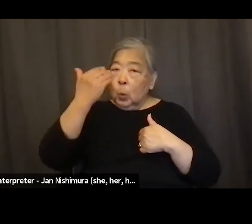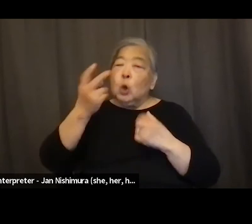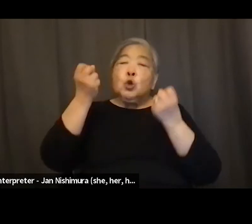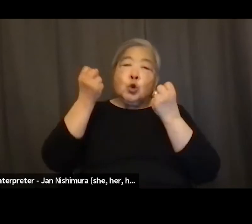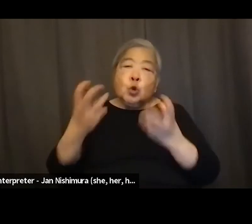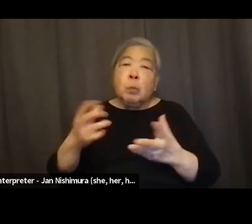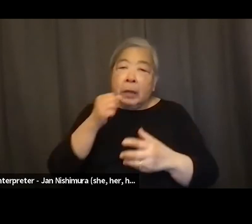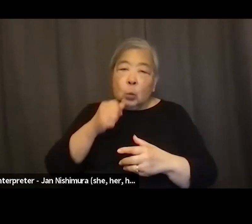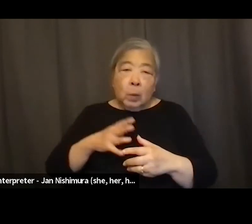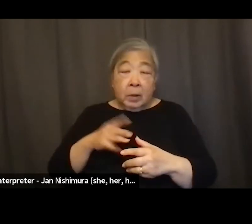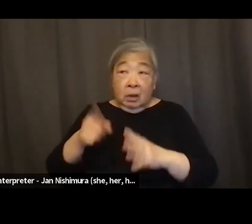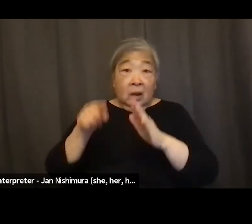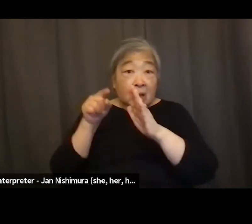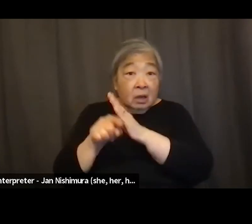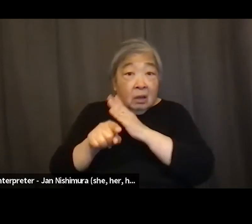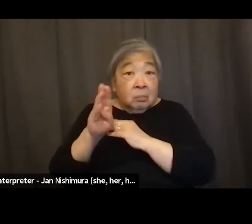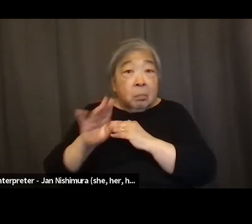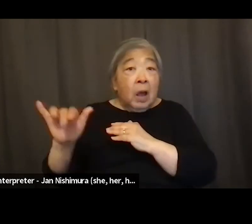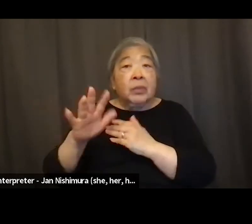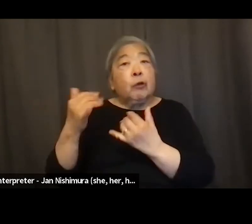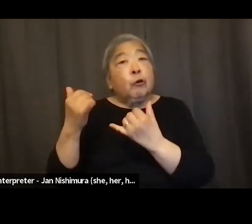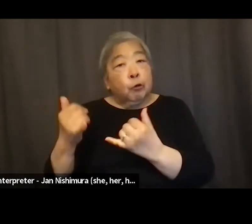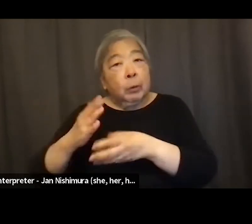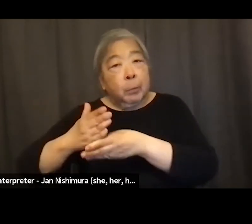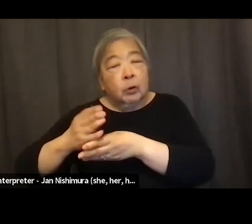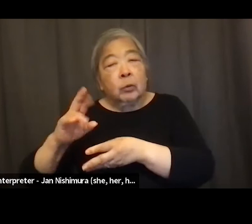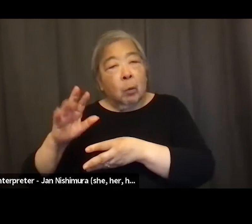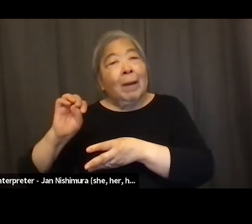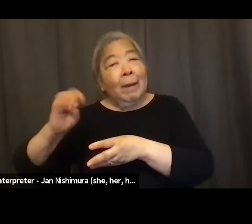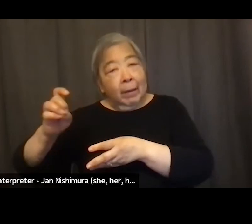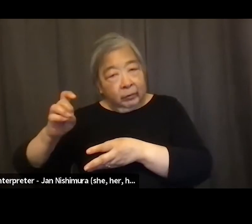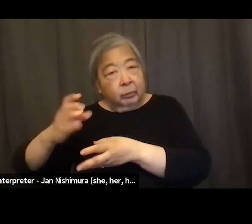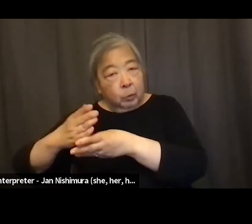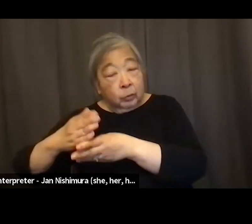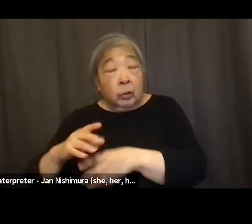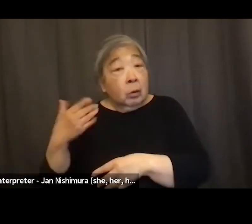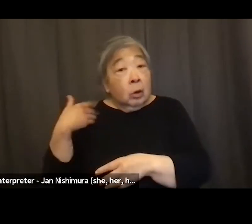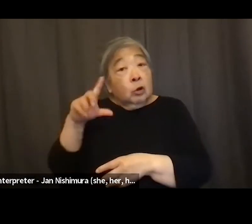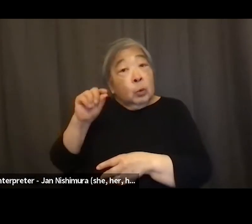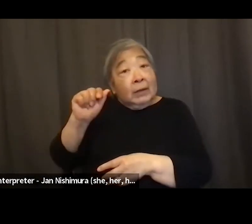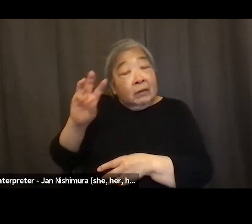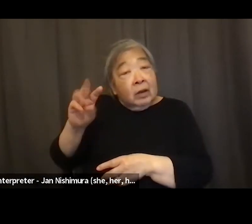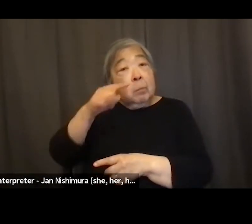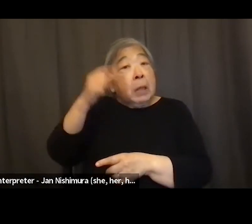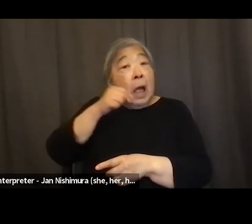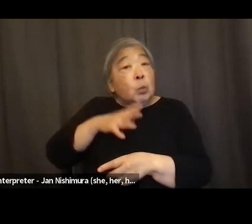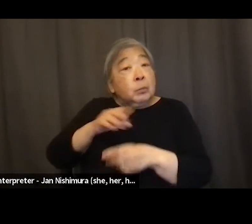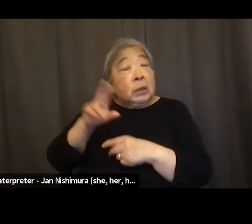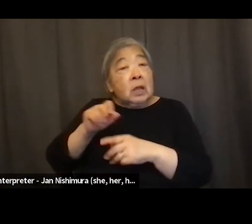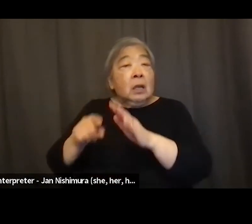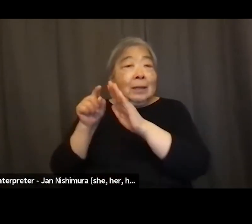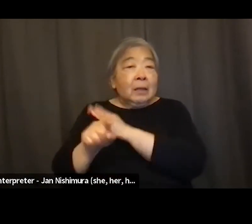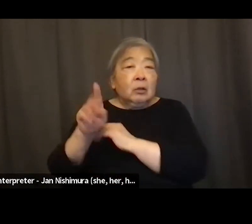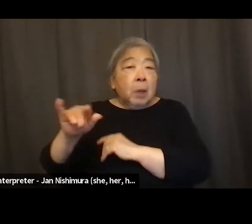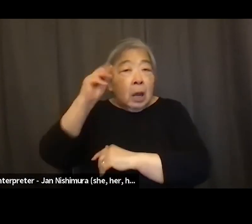women who were killed by their current or ex-partners. In 2016, a Black woman in the United States was killed by a